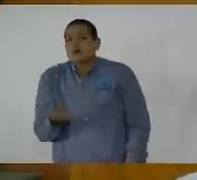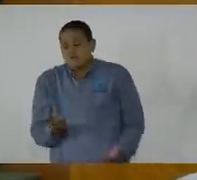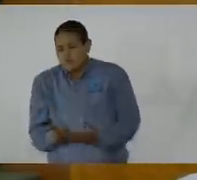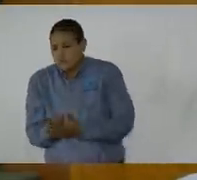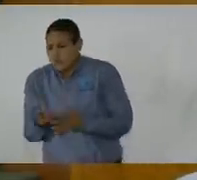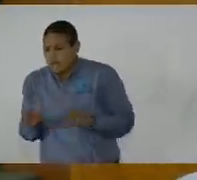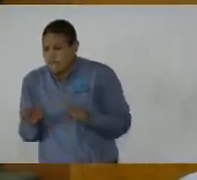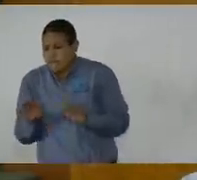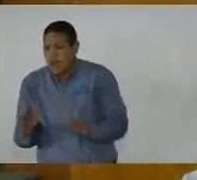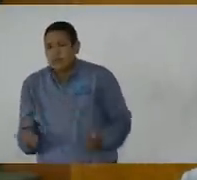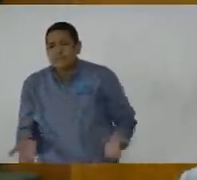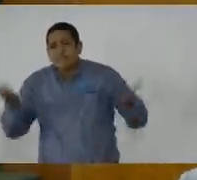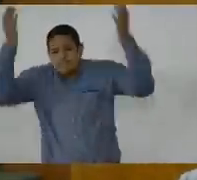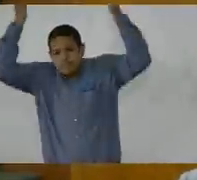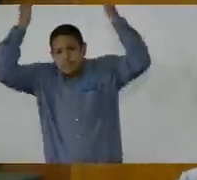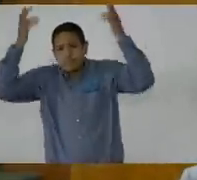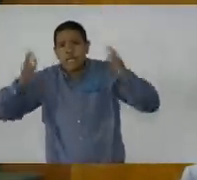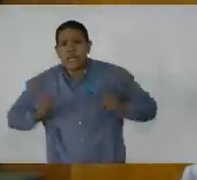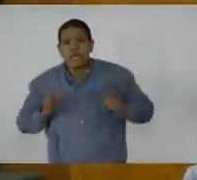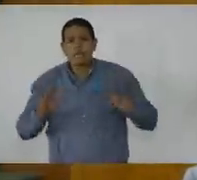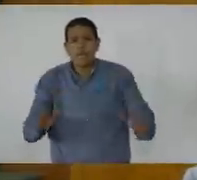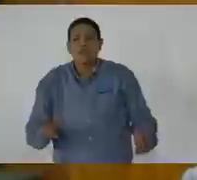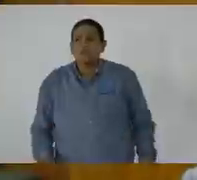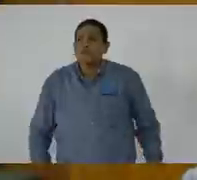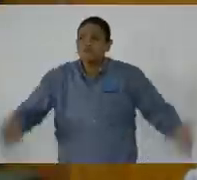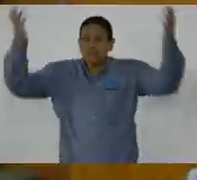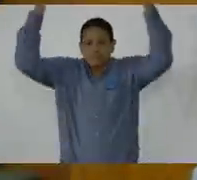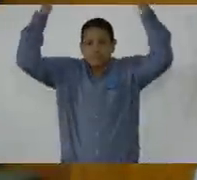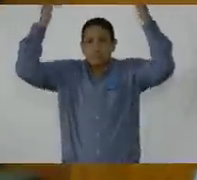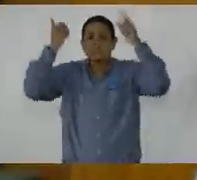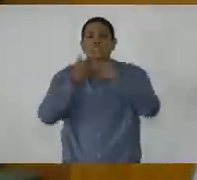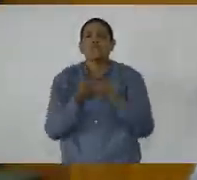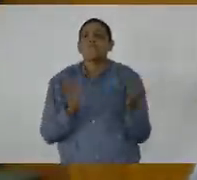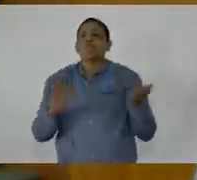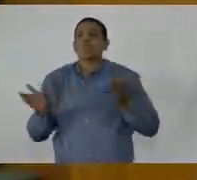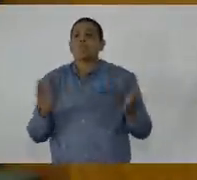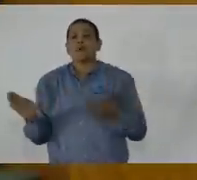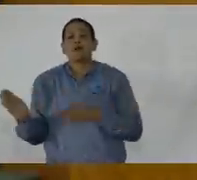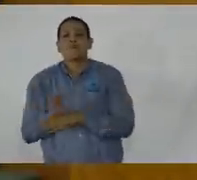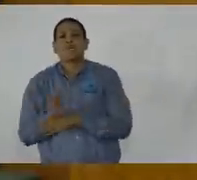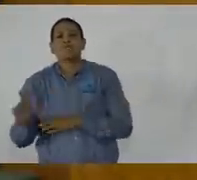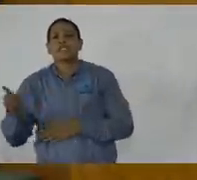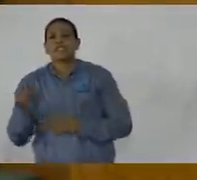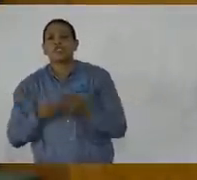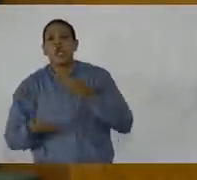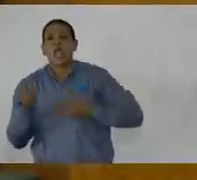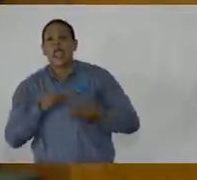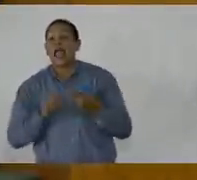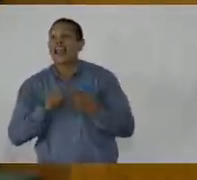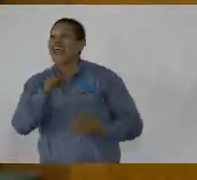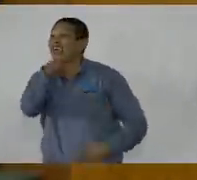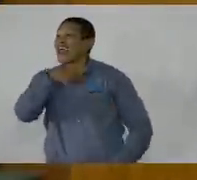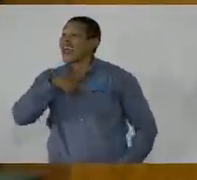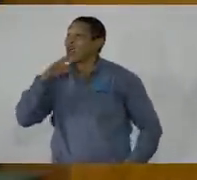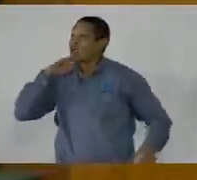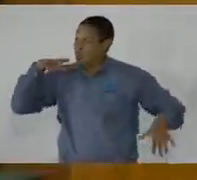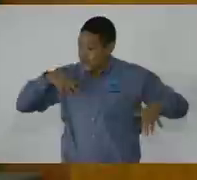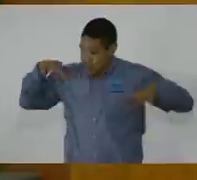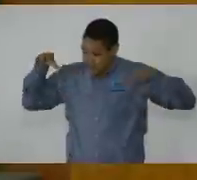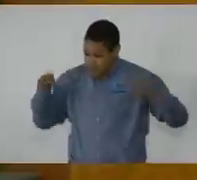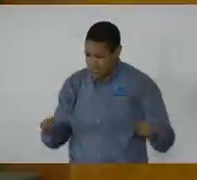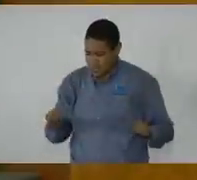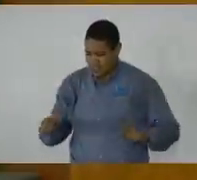manufacturing, investment, services, commerce, and trade as we recover and